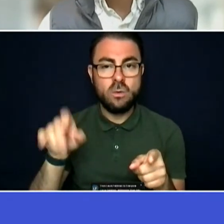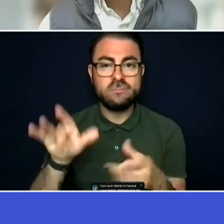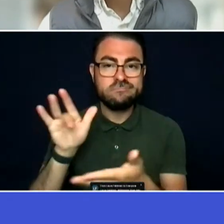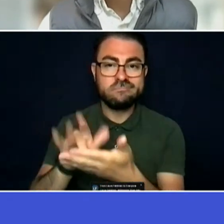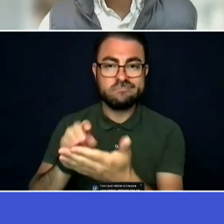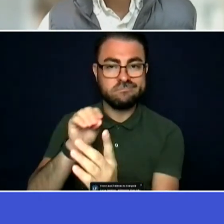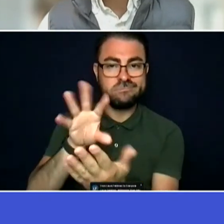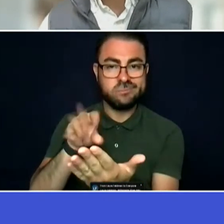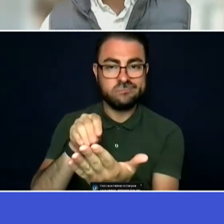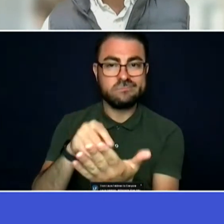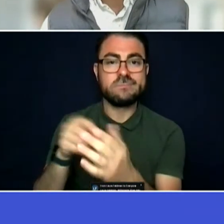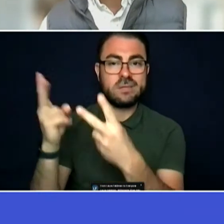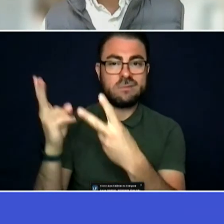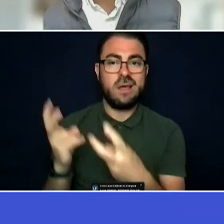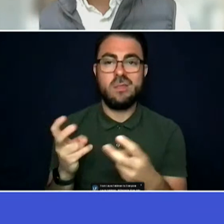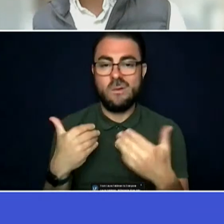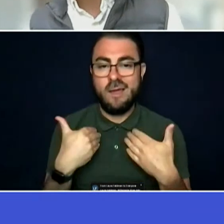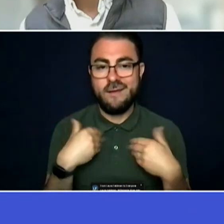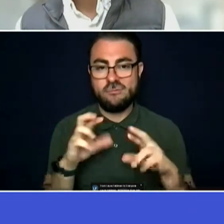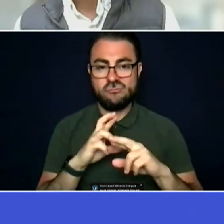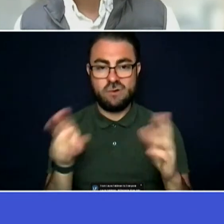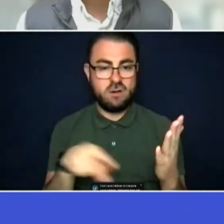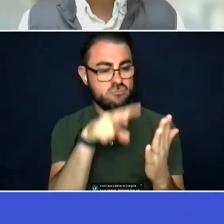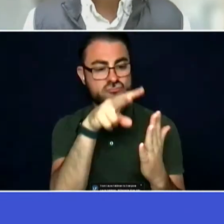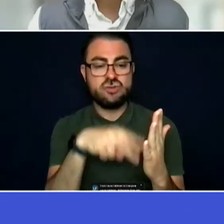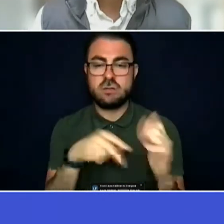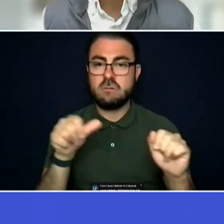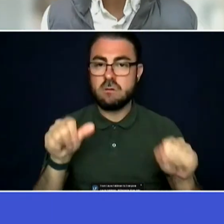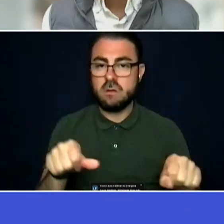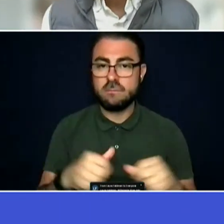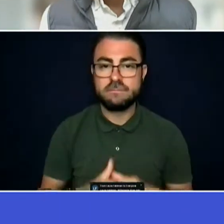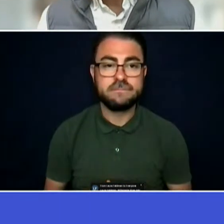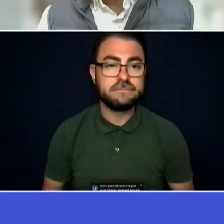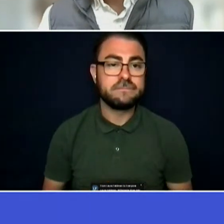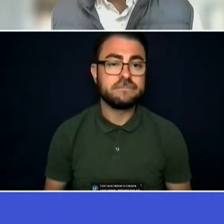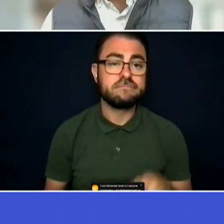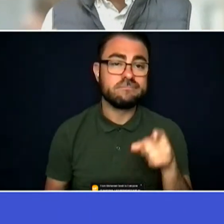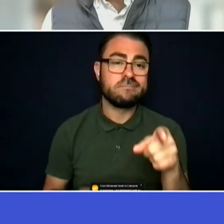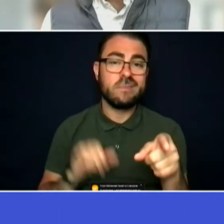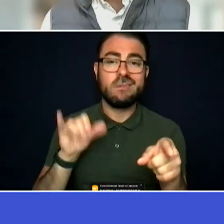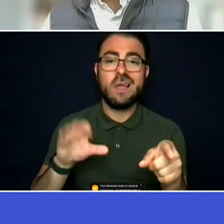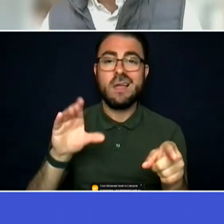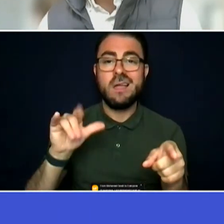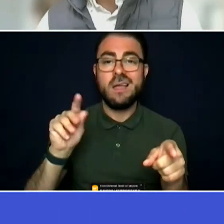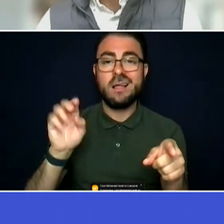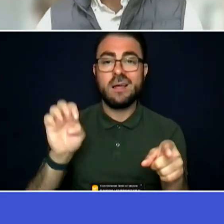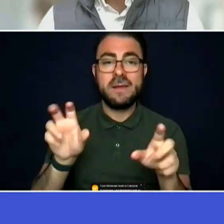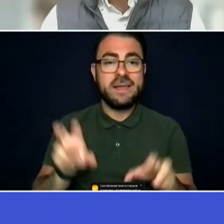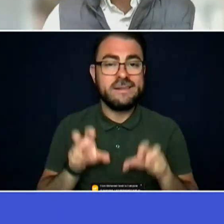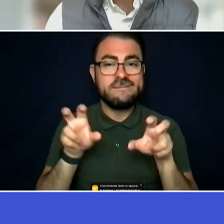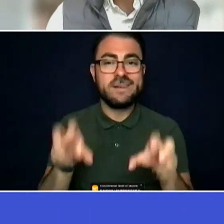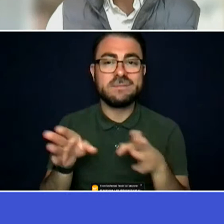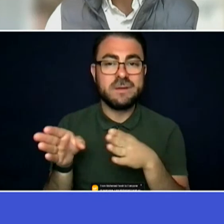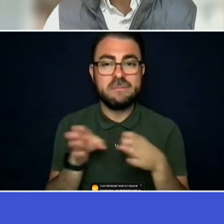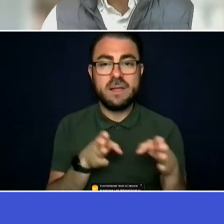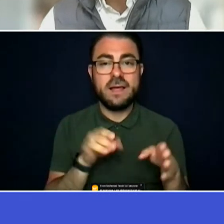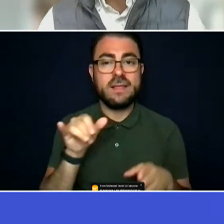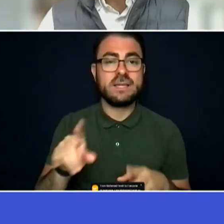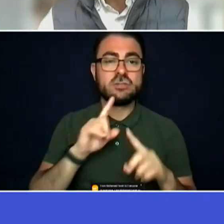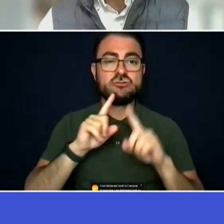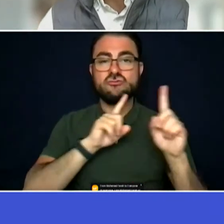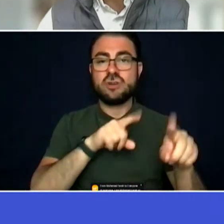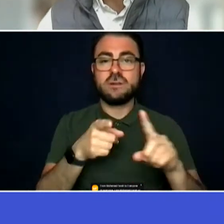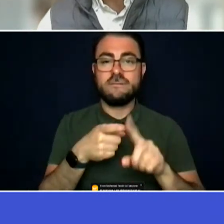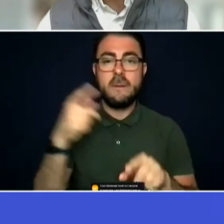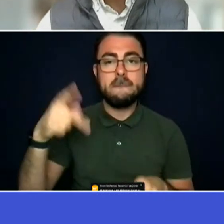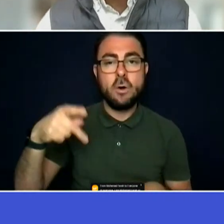handy. So first, the climate investment plan is in response to direction from Portland City Council in fall